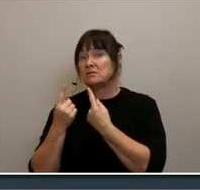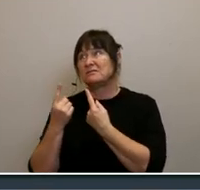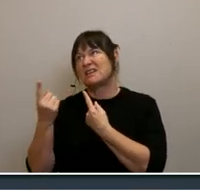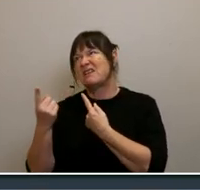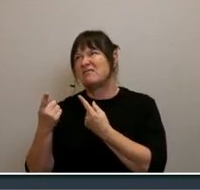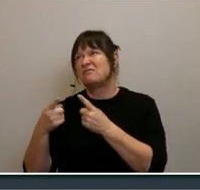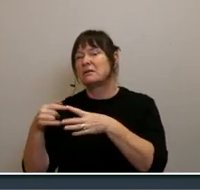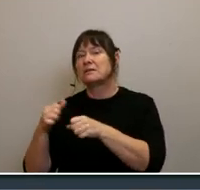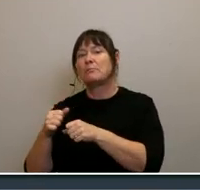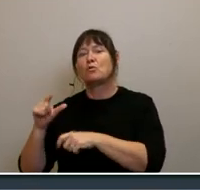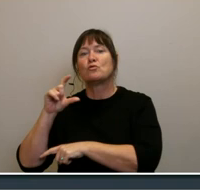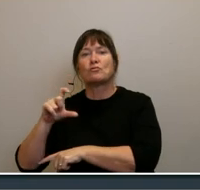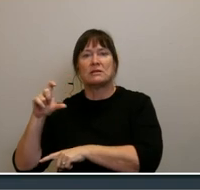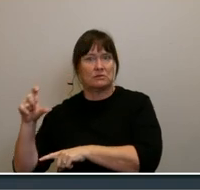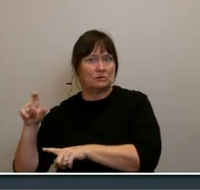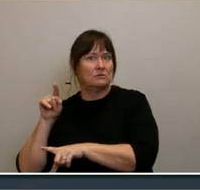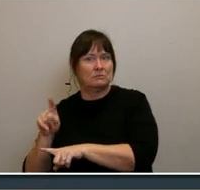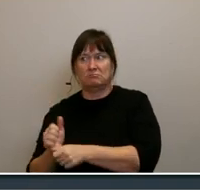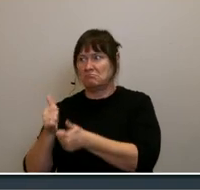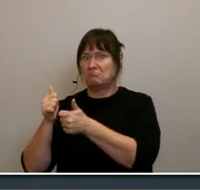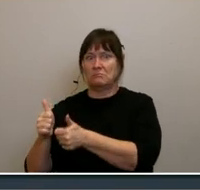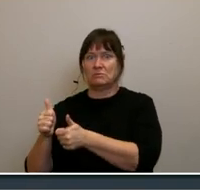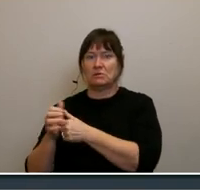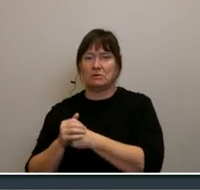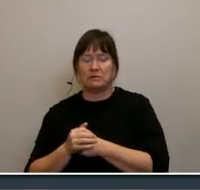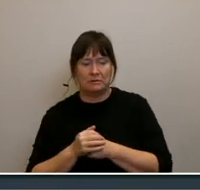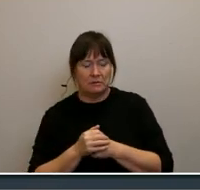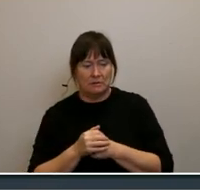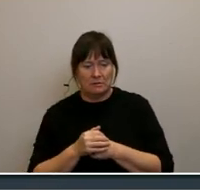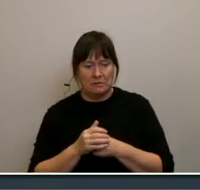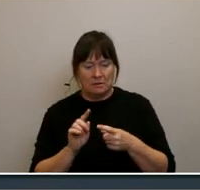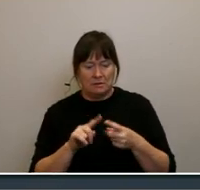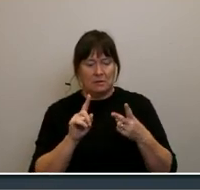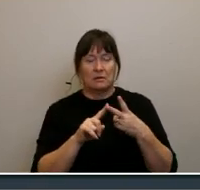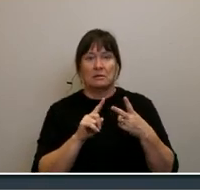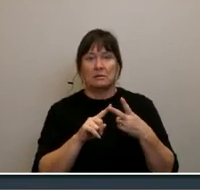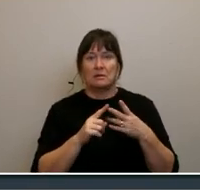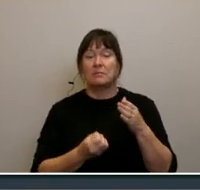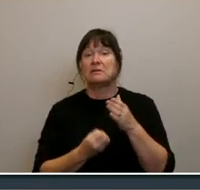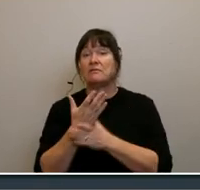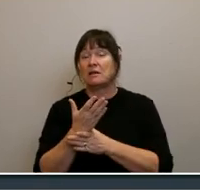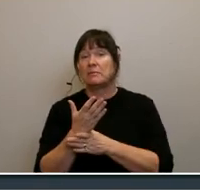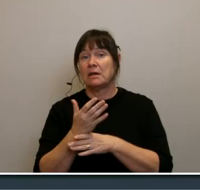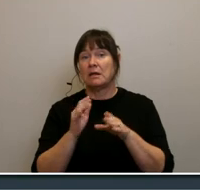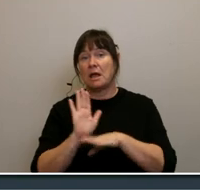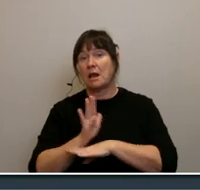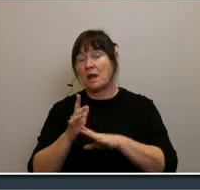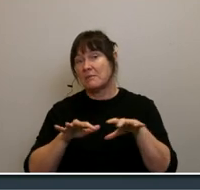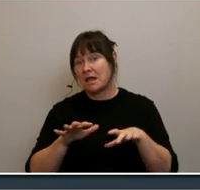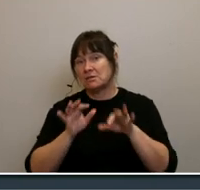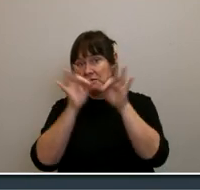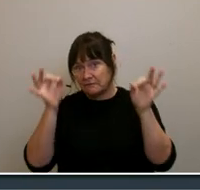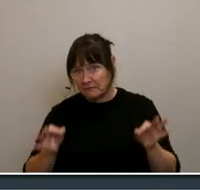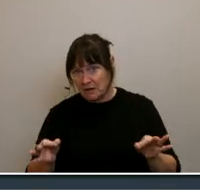Canterbury's website the most user-friendly. Secondly, by developing a specific climate action framework for Napier